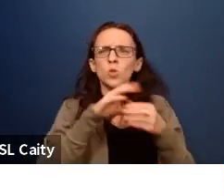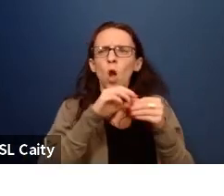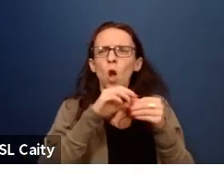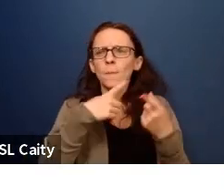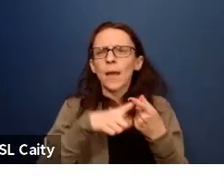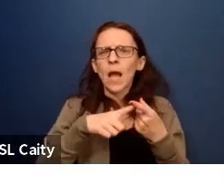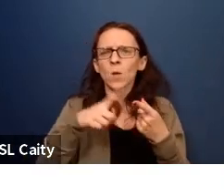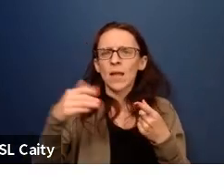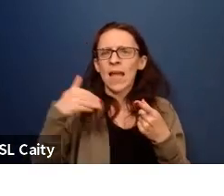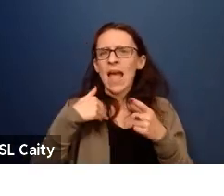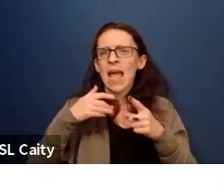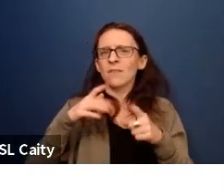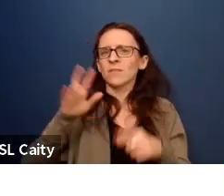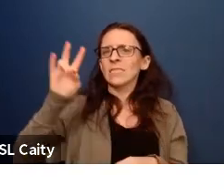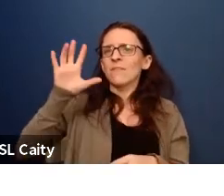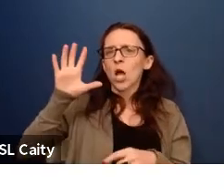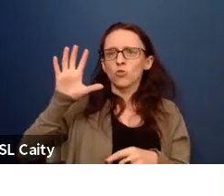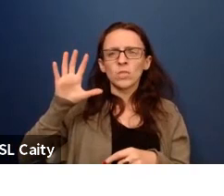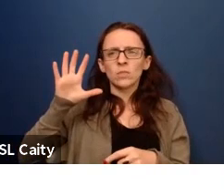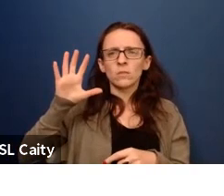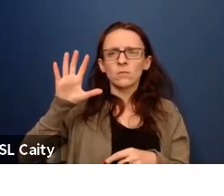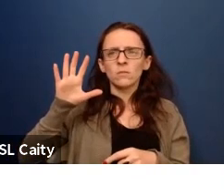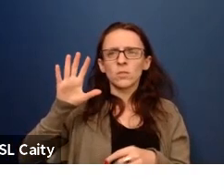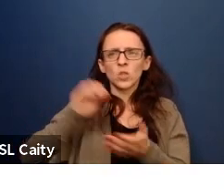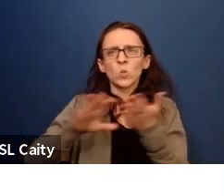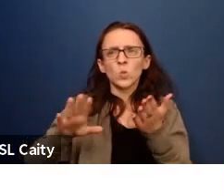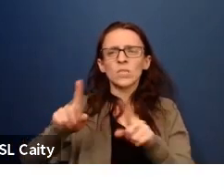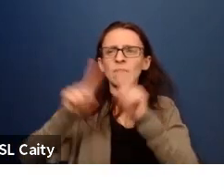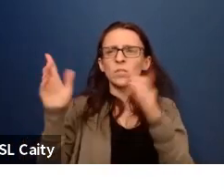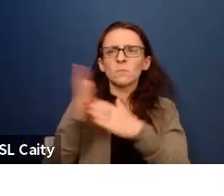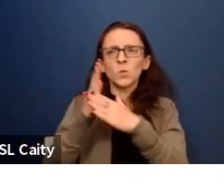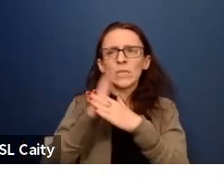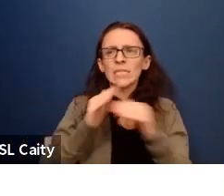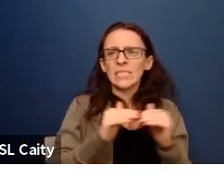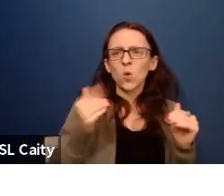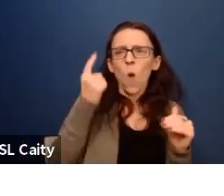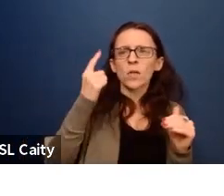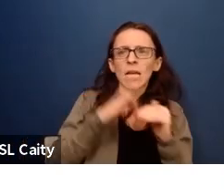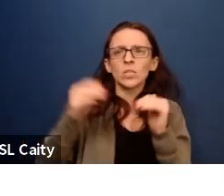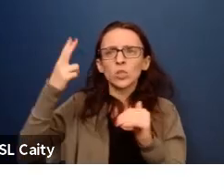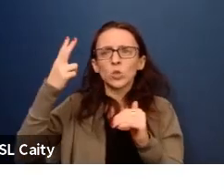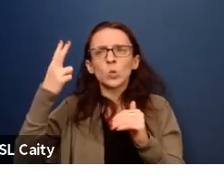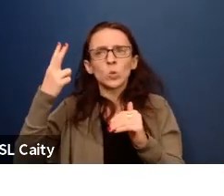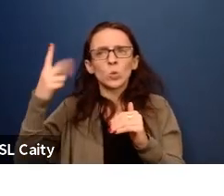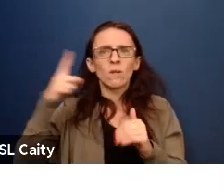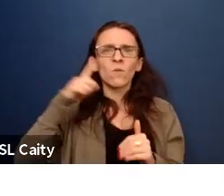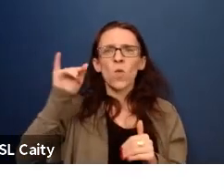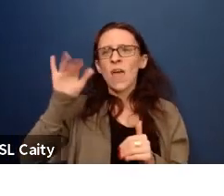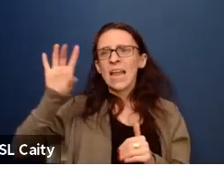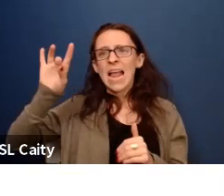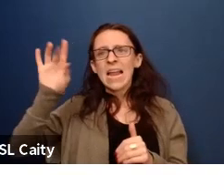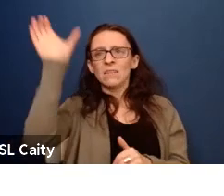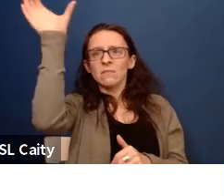700 student difference between tier 1 and tier 2 in the 8 tract